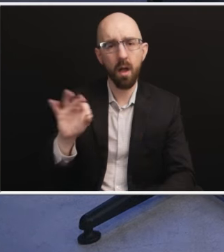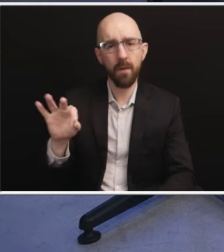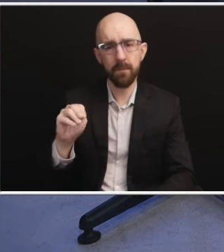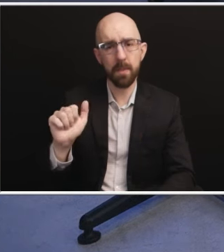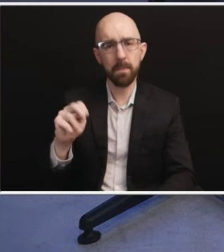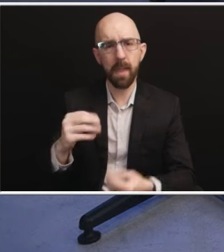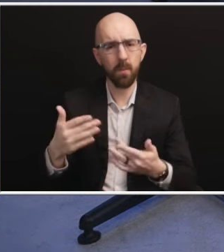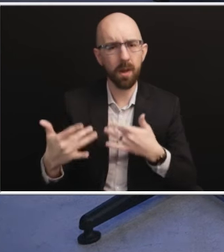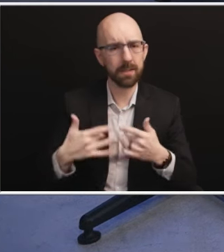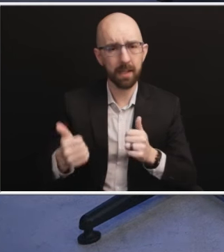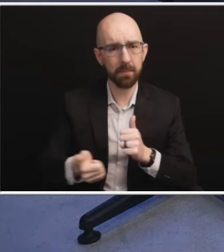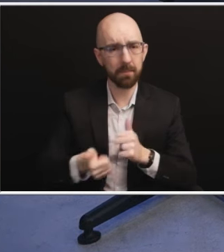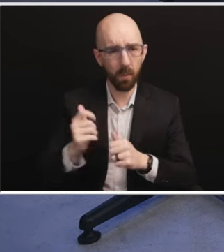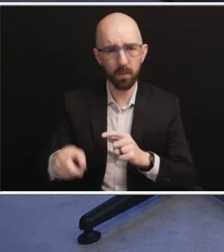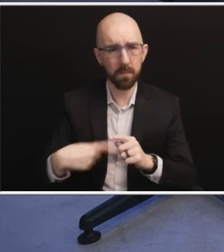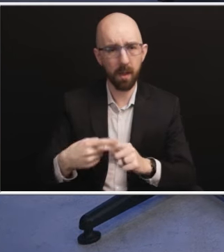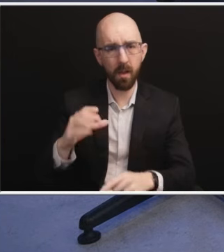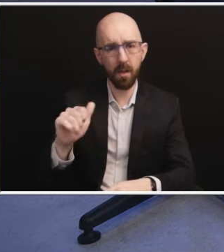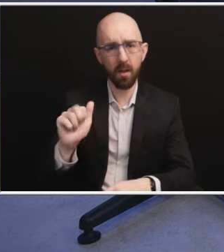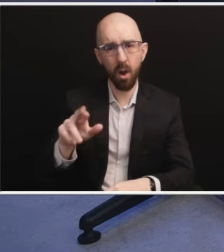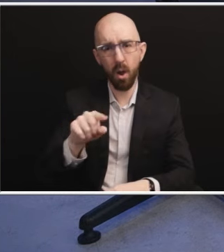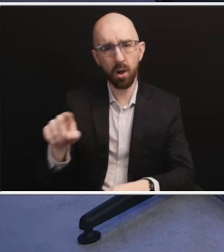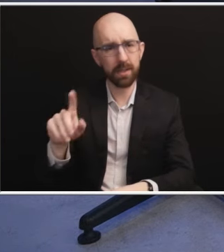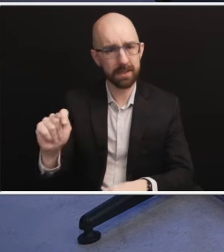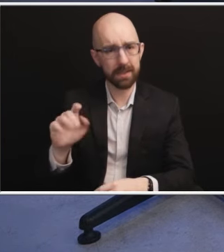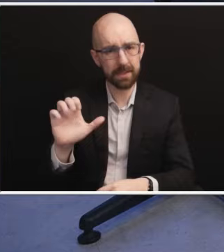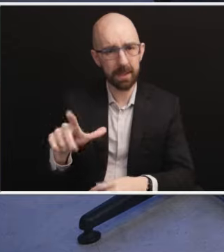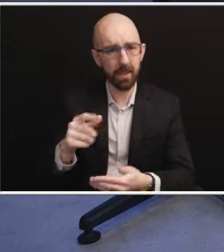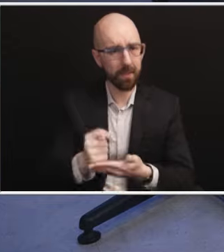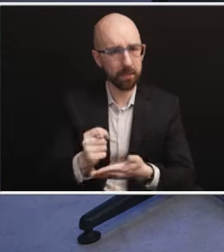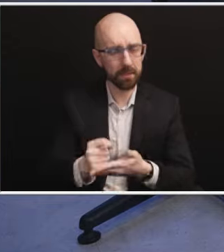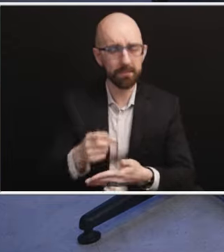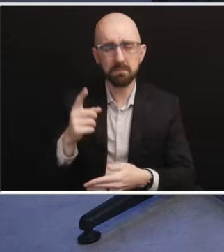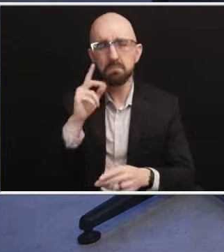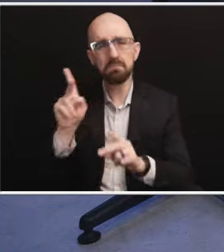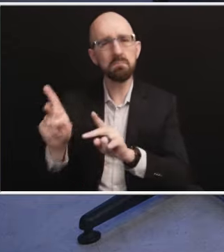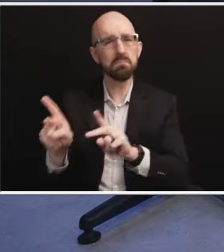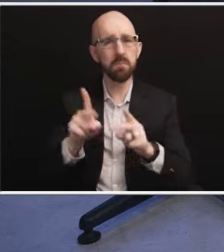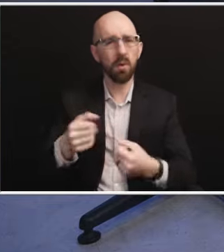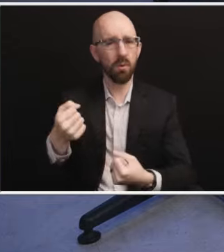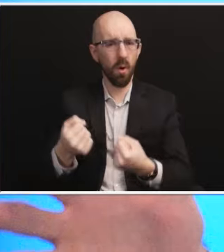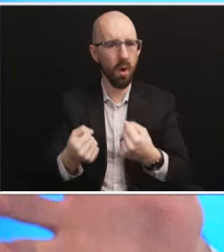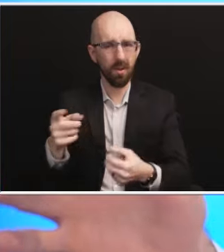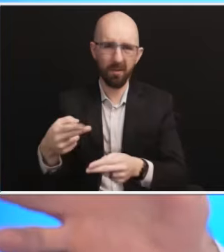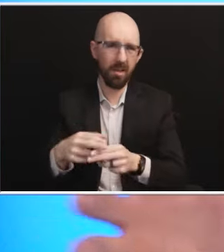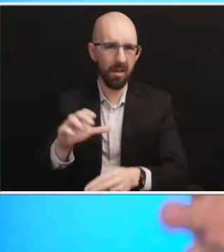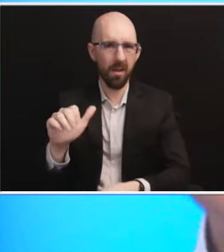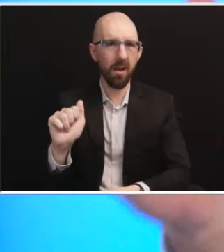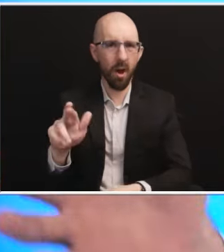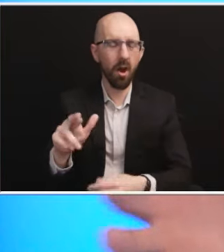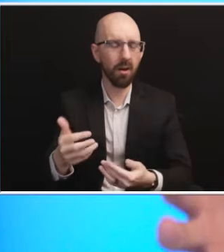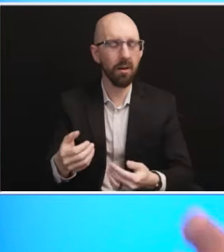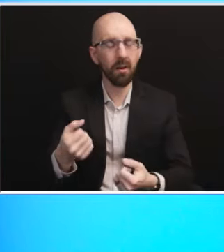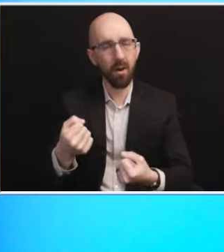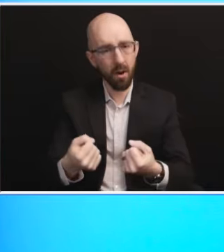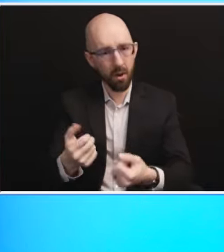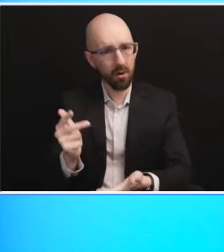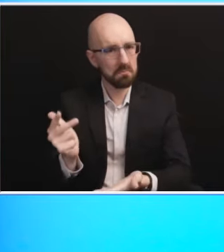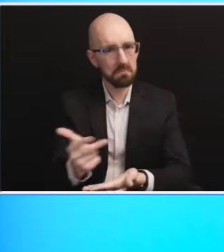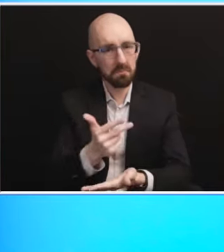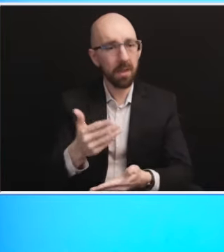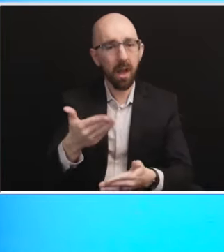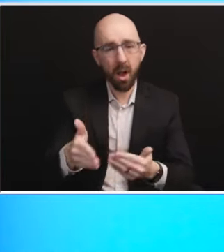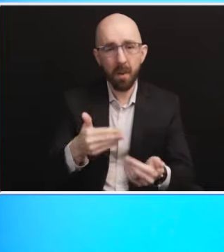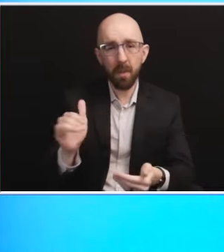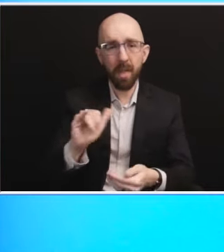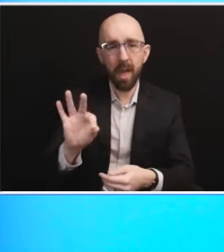T-cell therapy? Well, I think if we're going to use an automobile analogy, it is called a car. Our current CAR T-cell constructs are sort of like a 90s